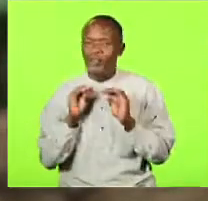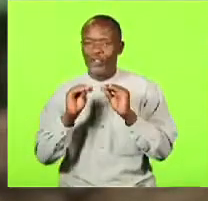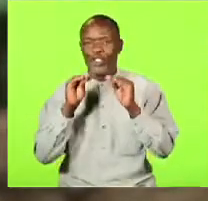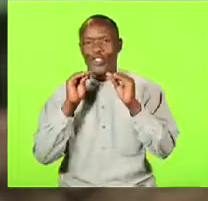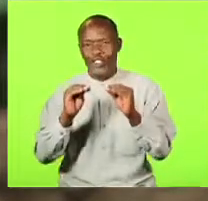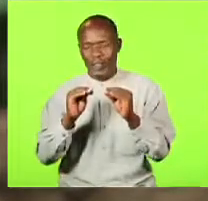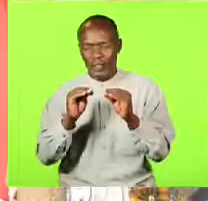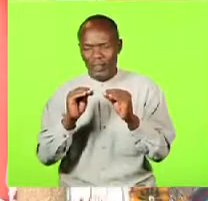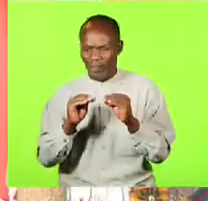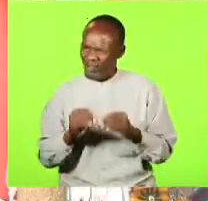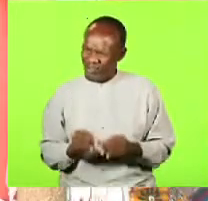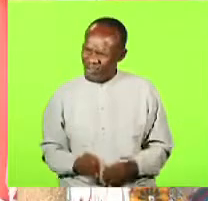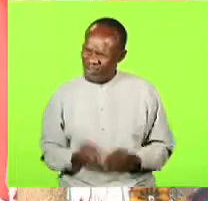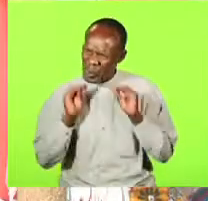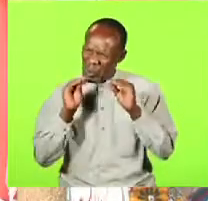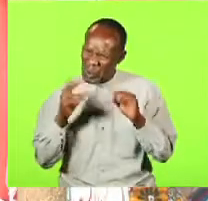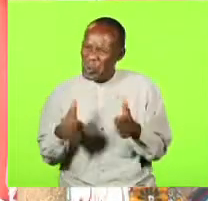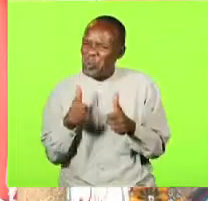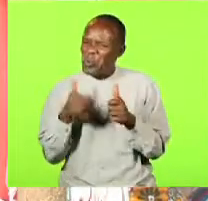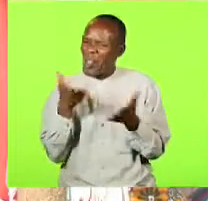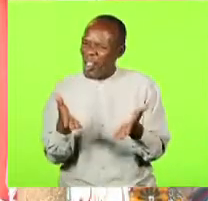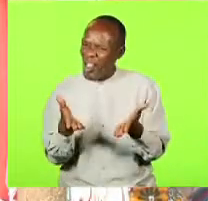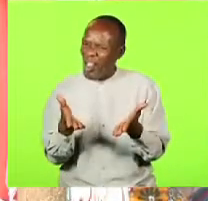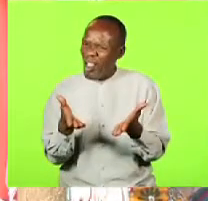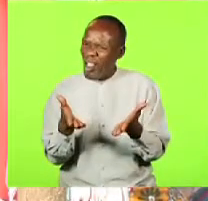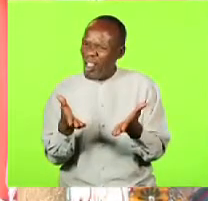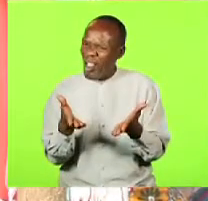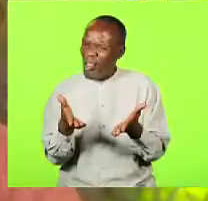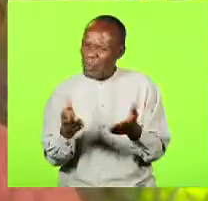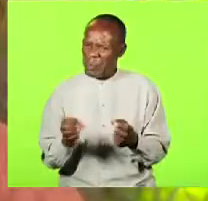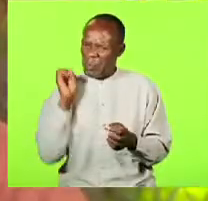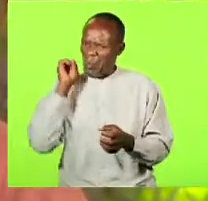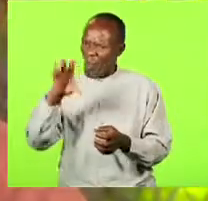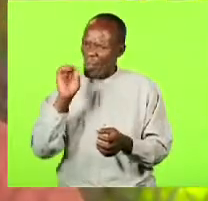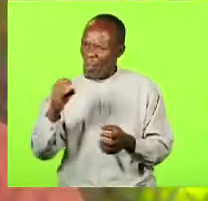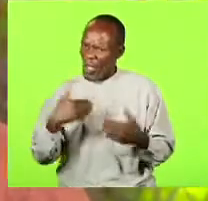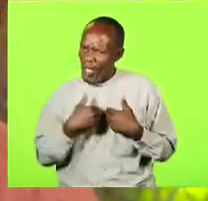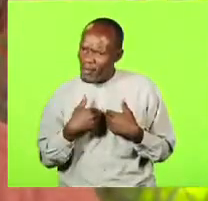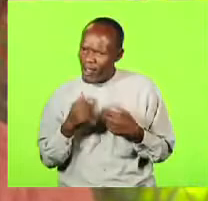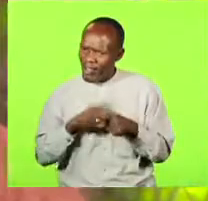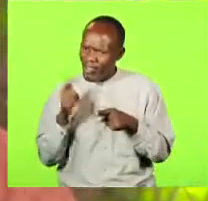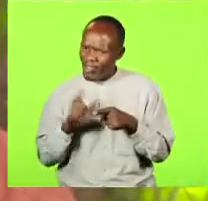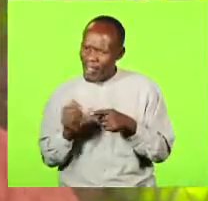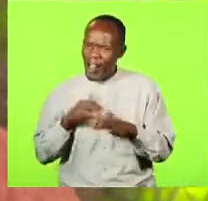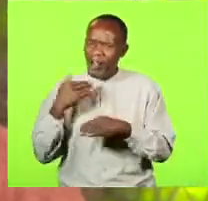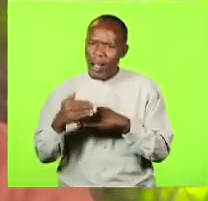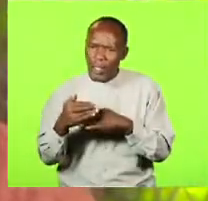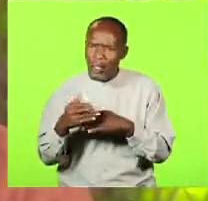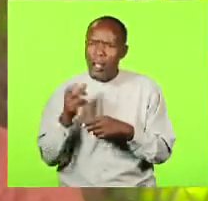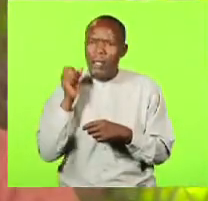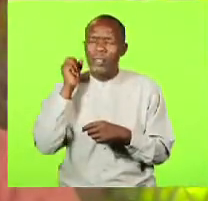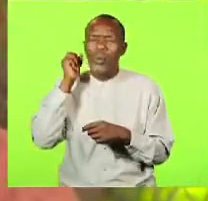and was get a meal. We have been able to it. I like my family, and I have been able to it.